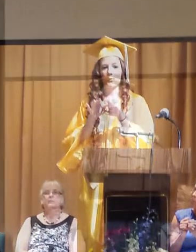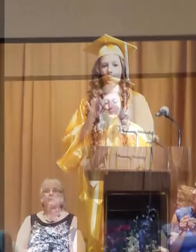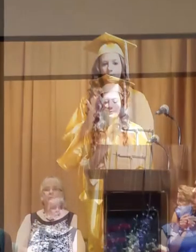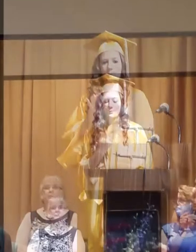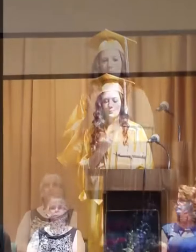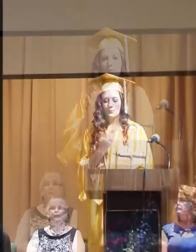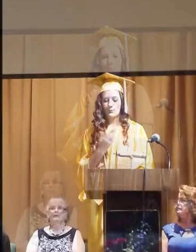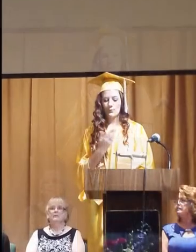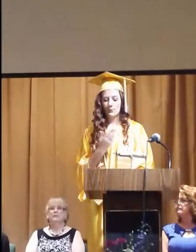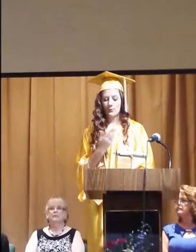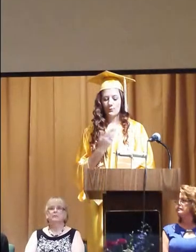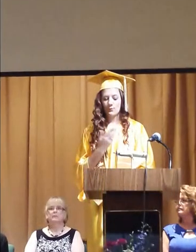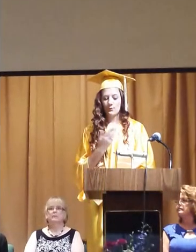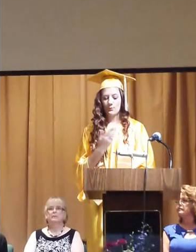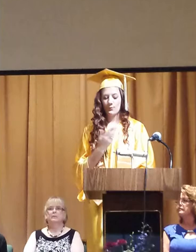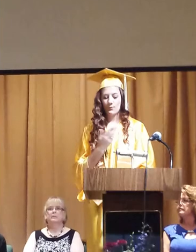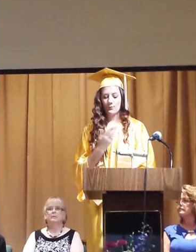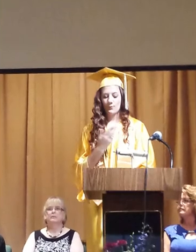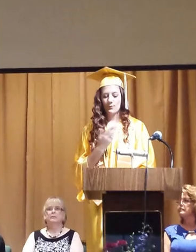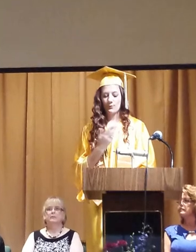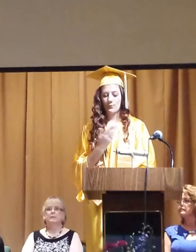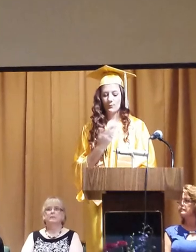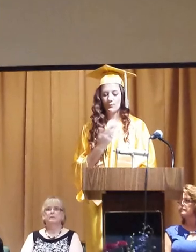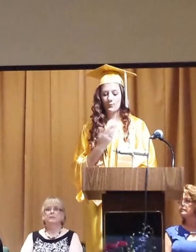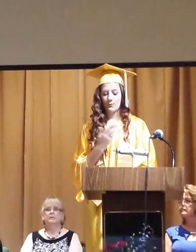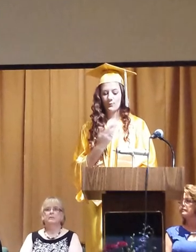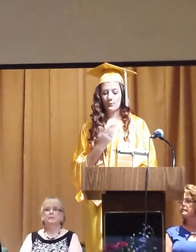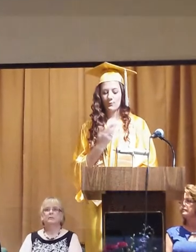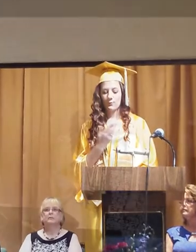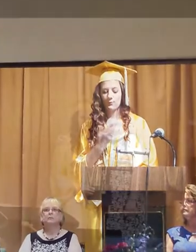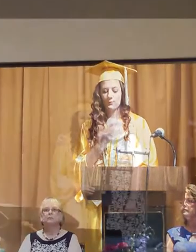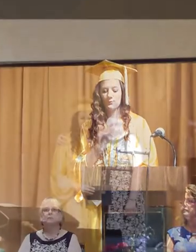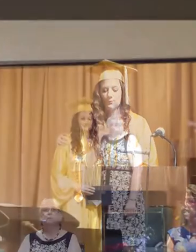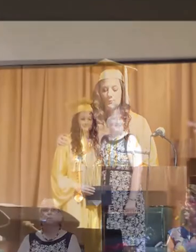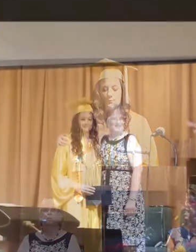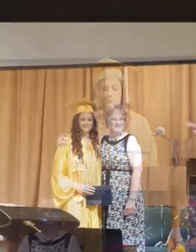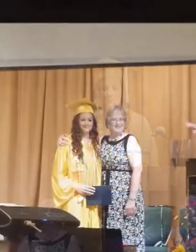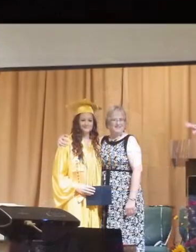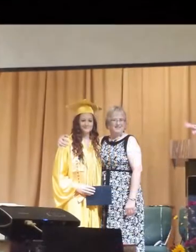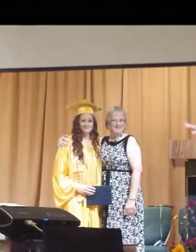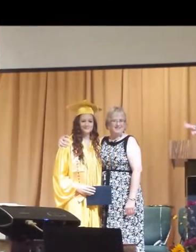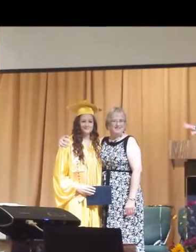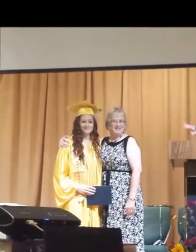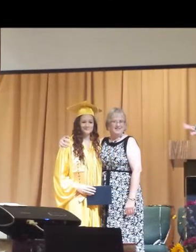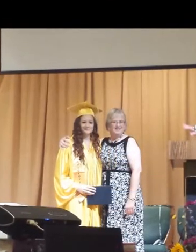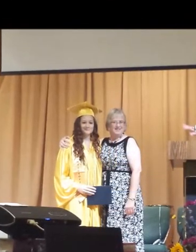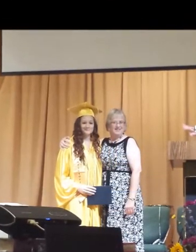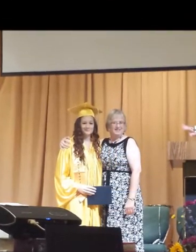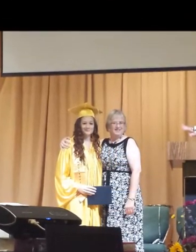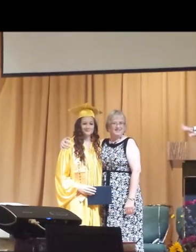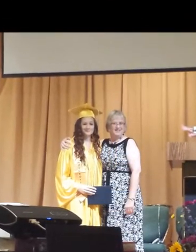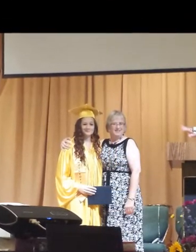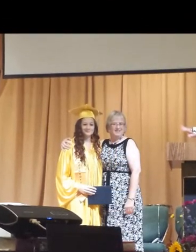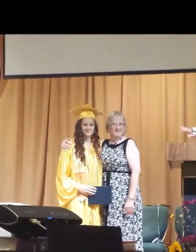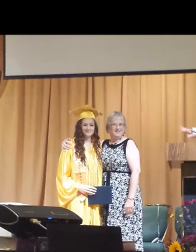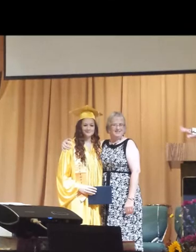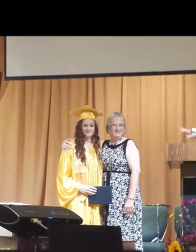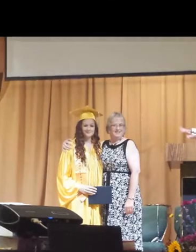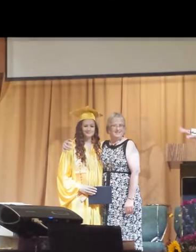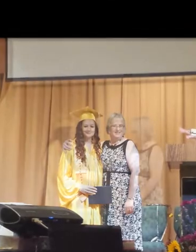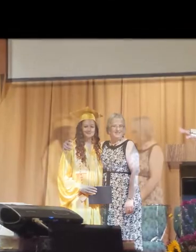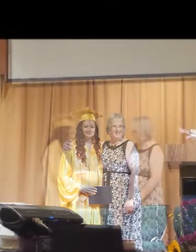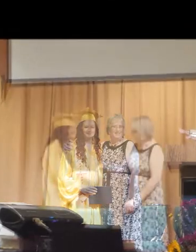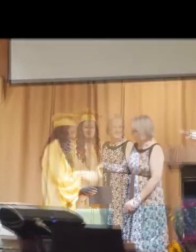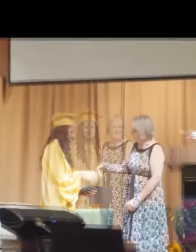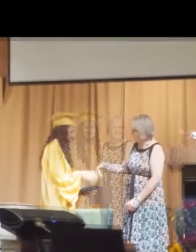Whenever You Remember Time So High Remember How We Held Our Hands So